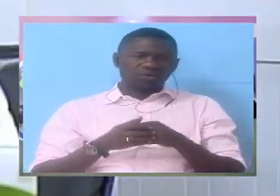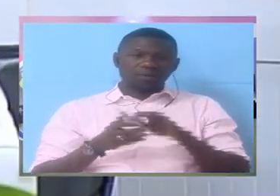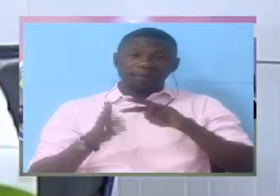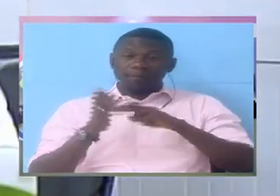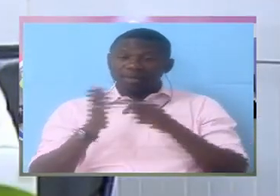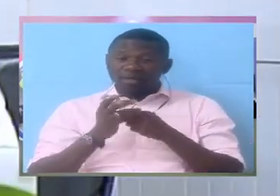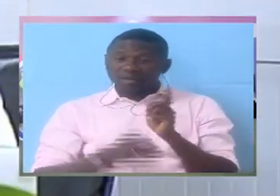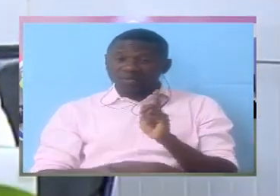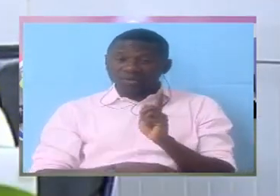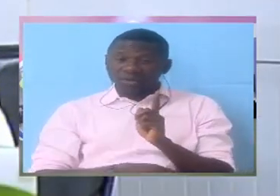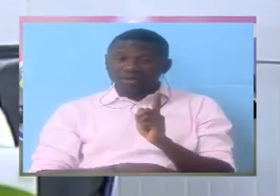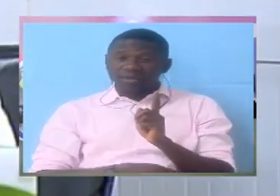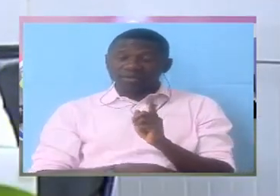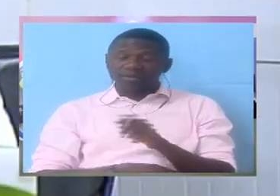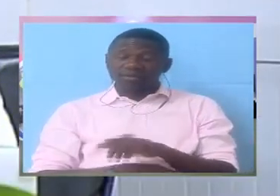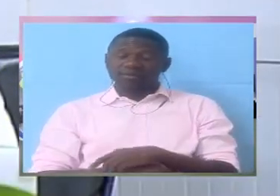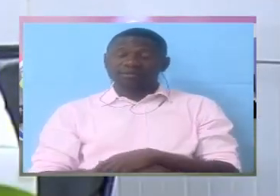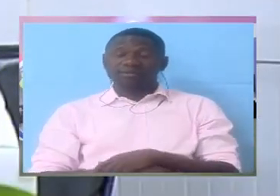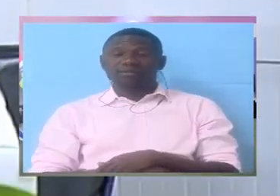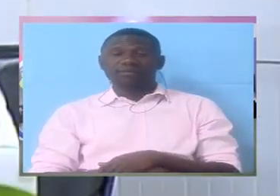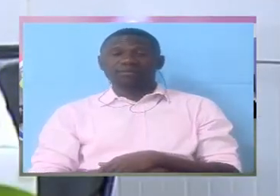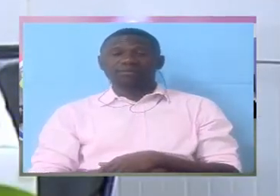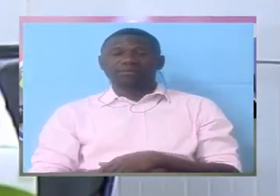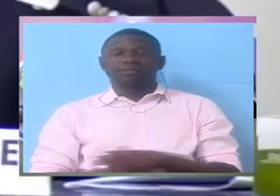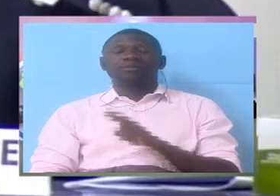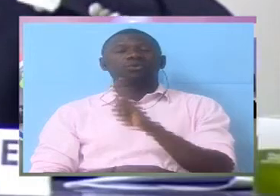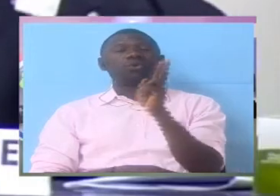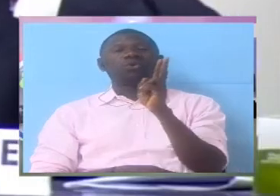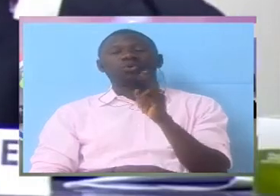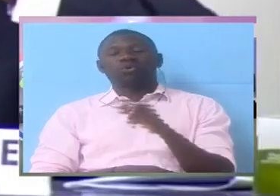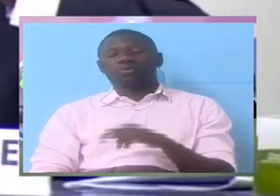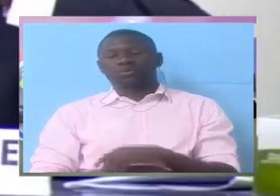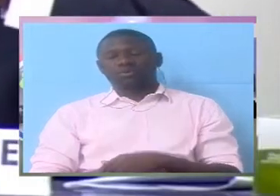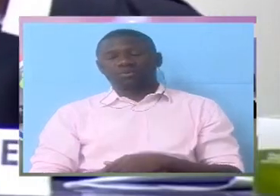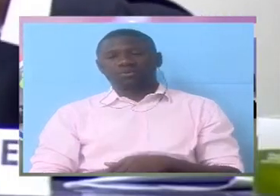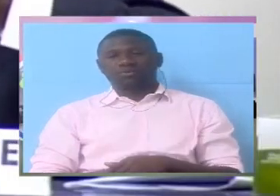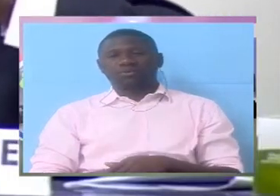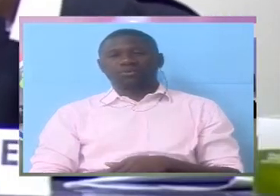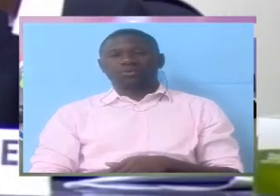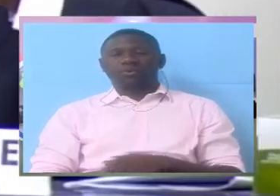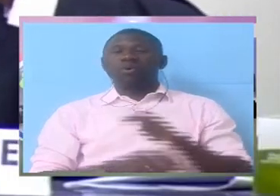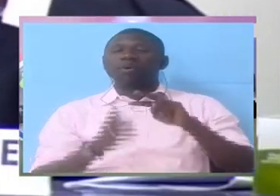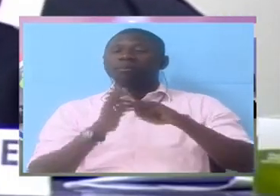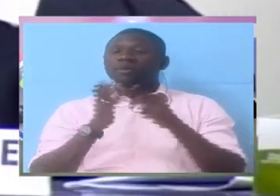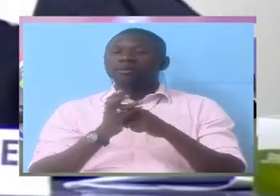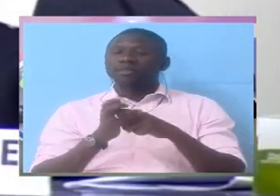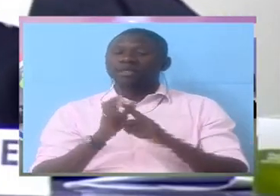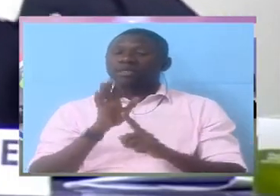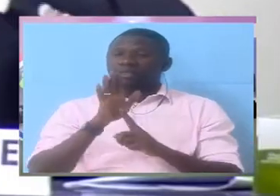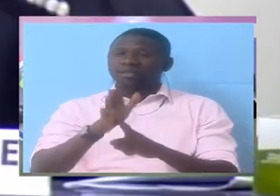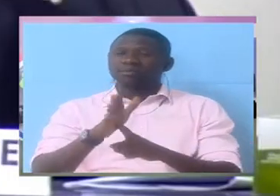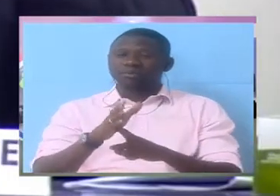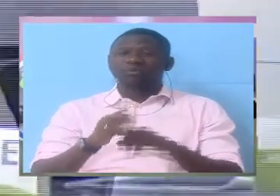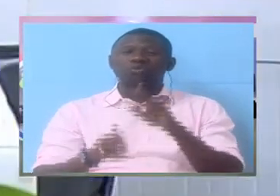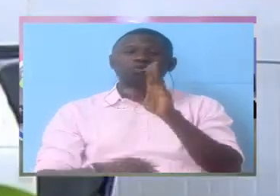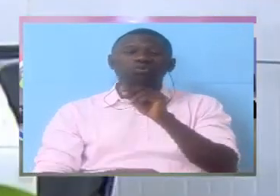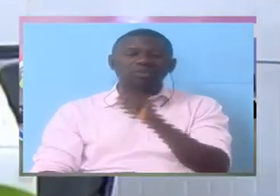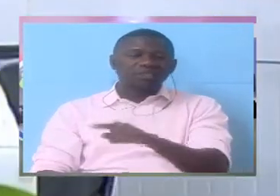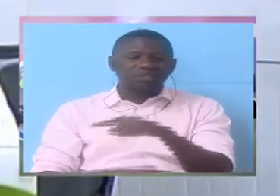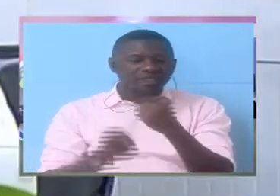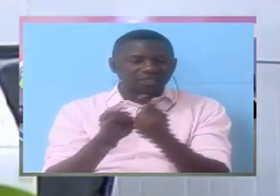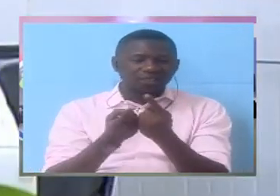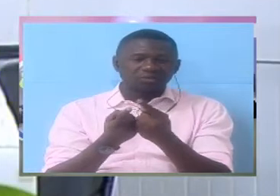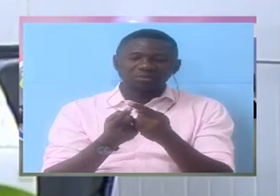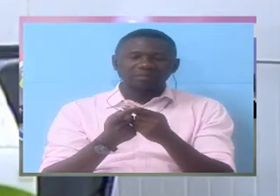telling us? No. What do you mean by you? Sometimes you do these things, but it's beyond your